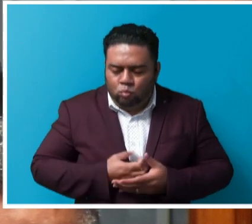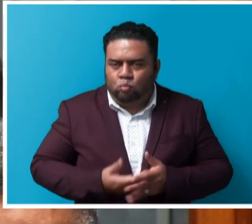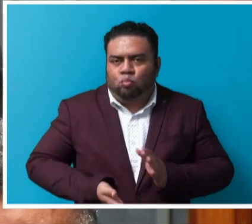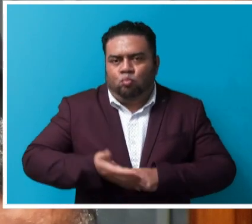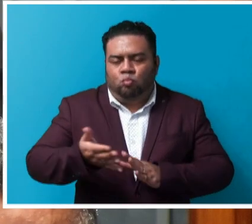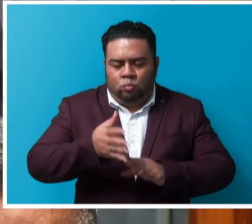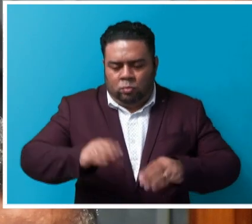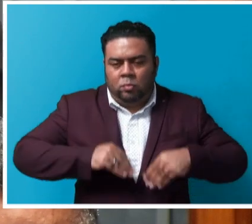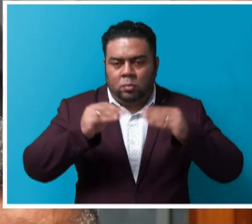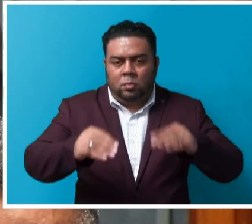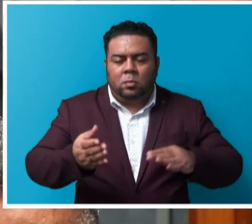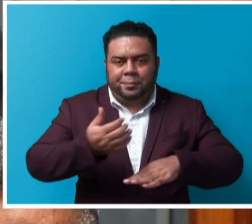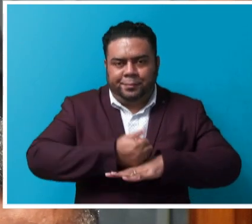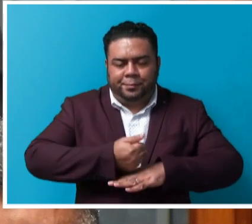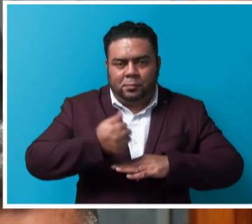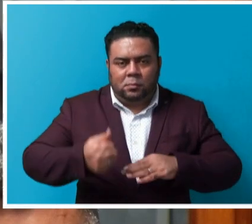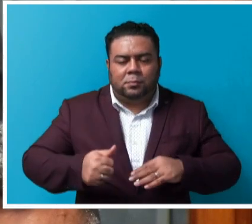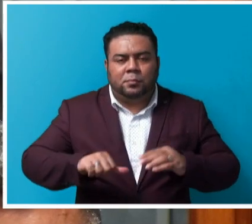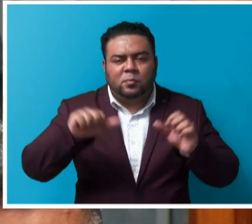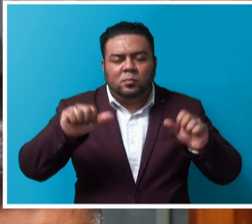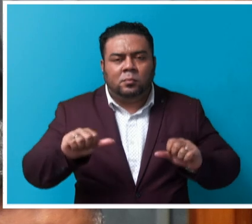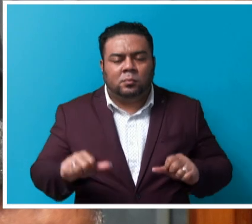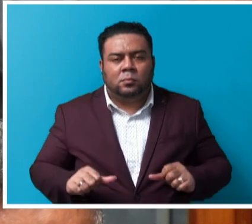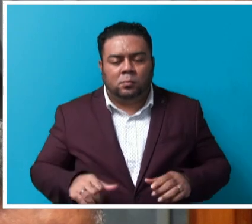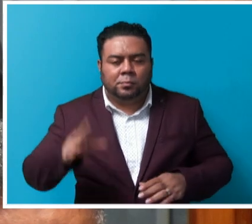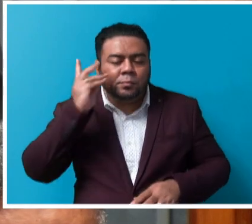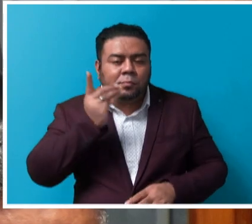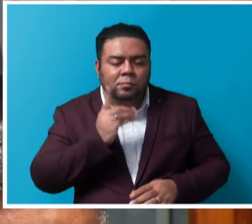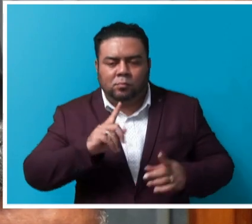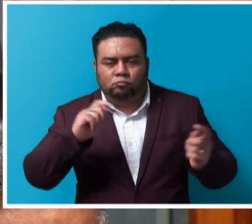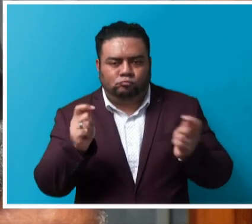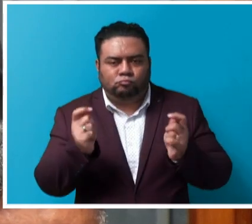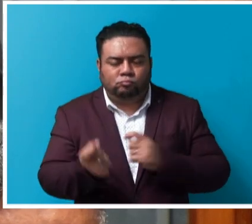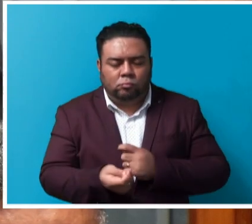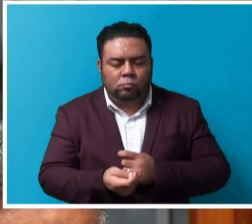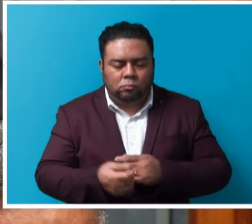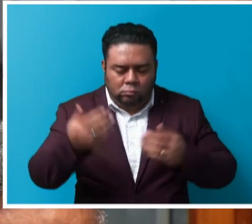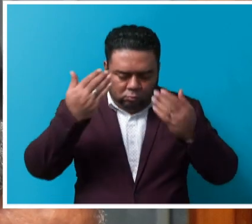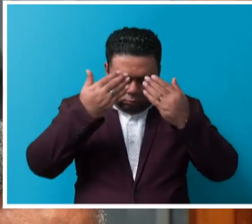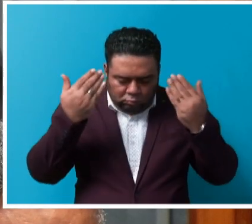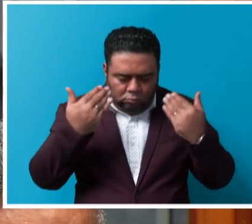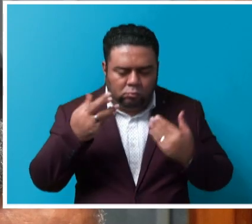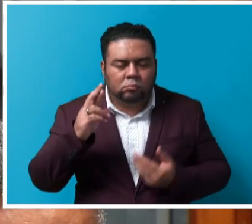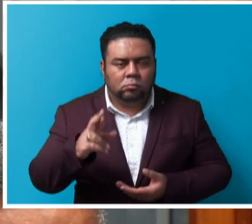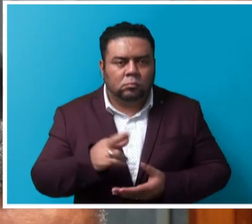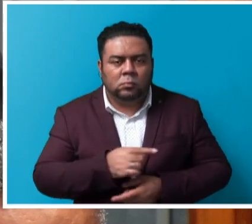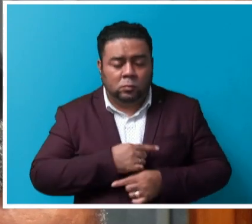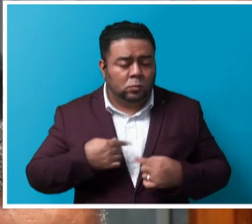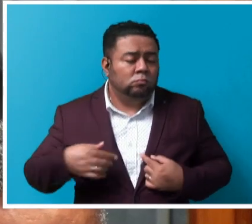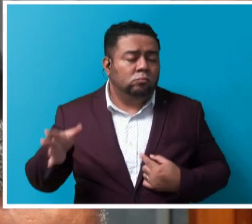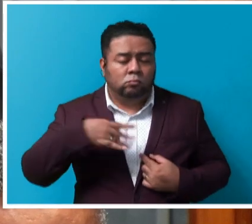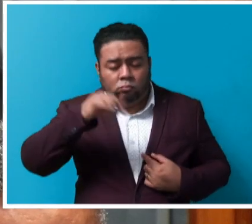in agriculture, tourism, and digital transformation. Mr. Speaker, sir, as we all know